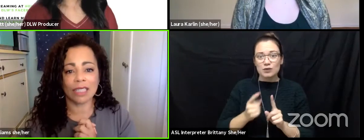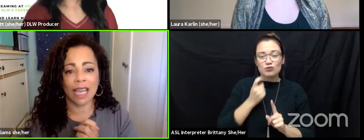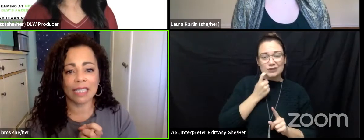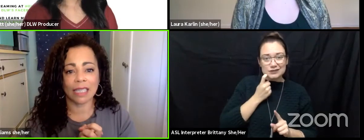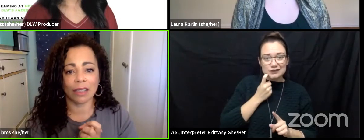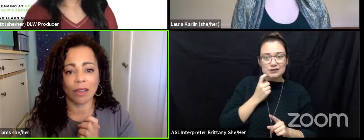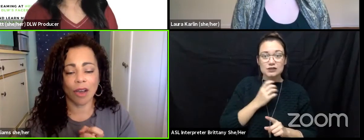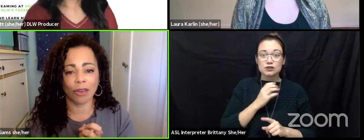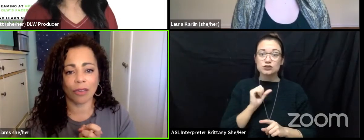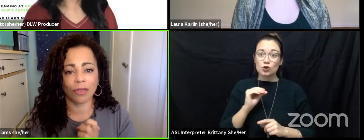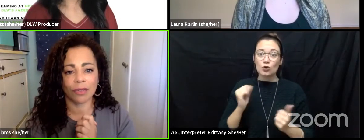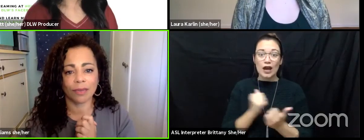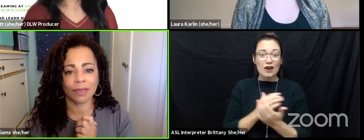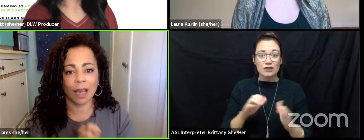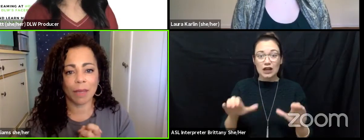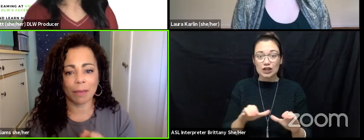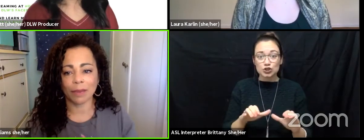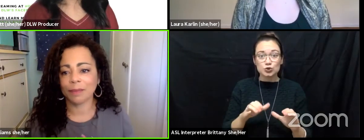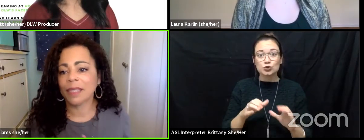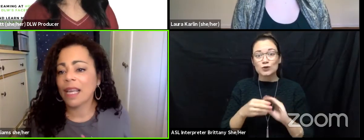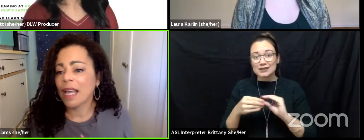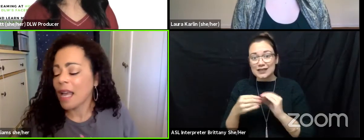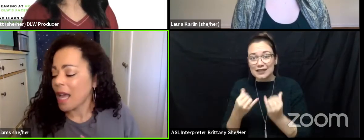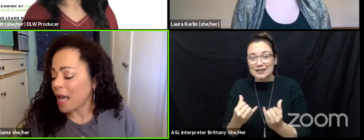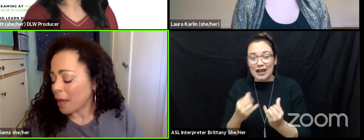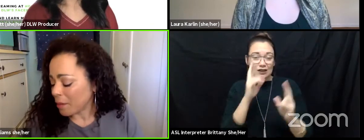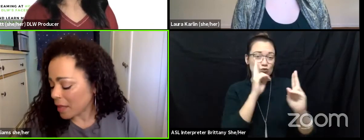do today is in honor of our people.